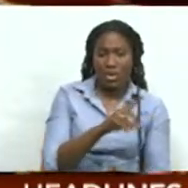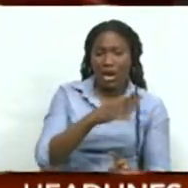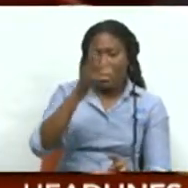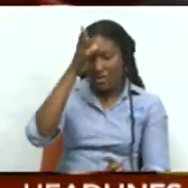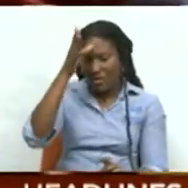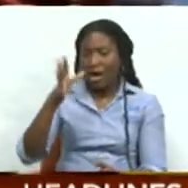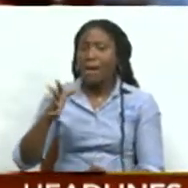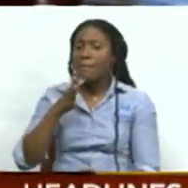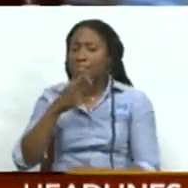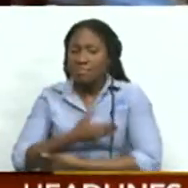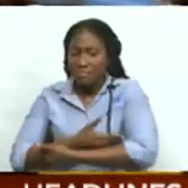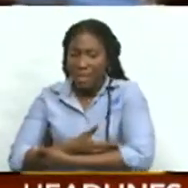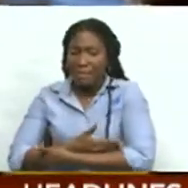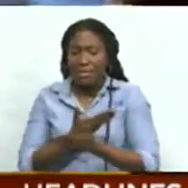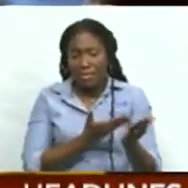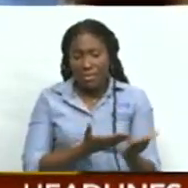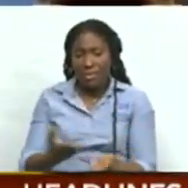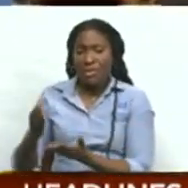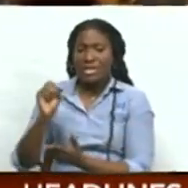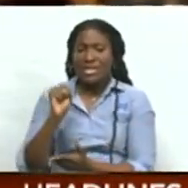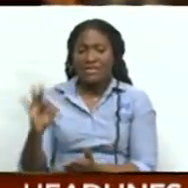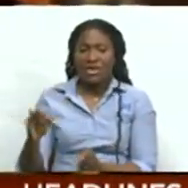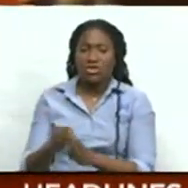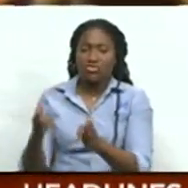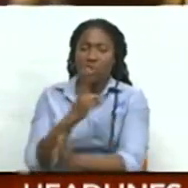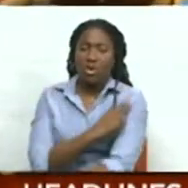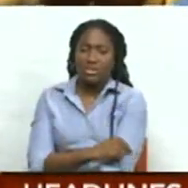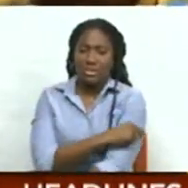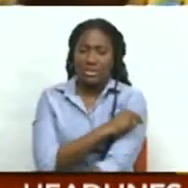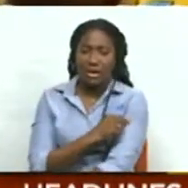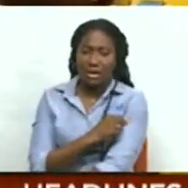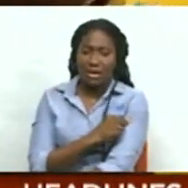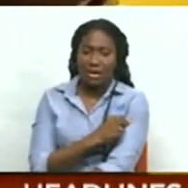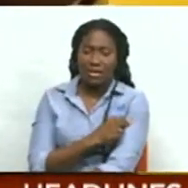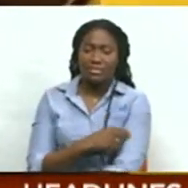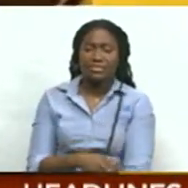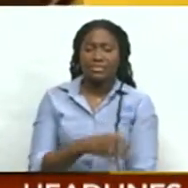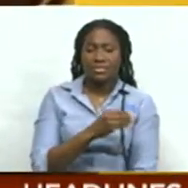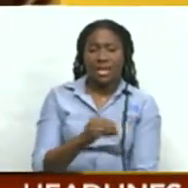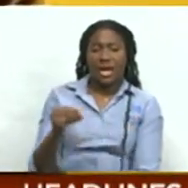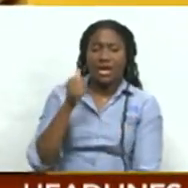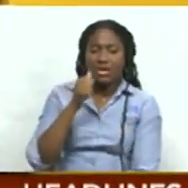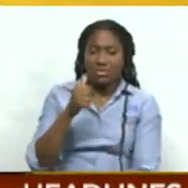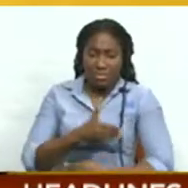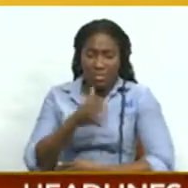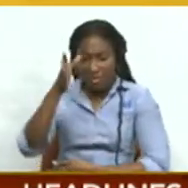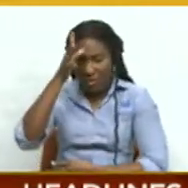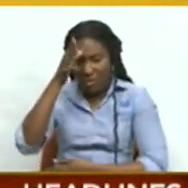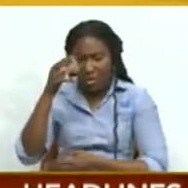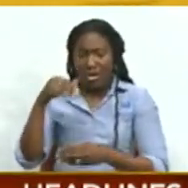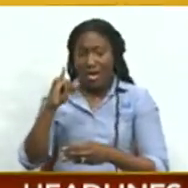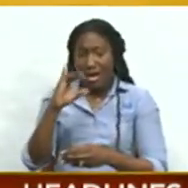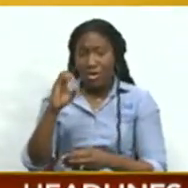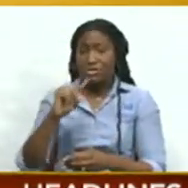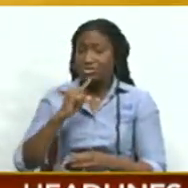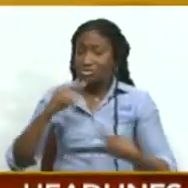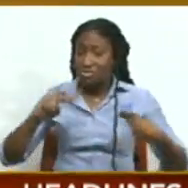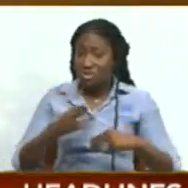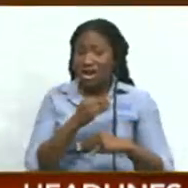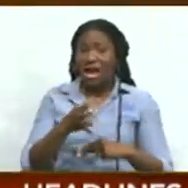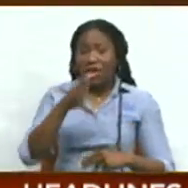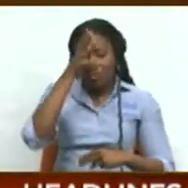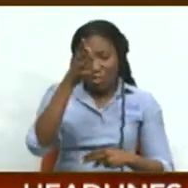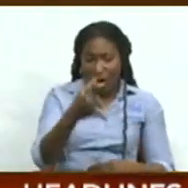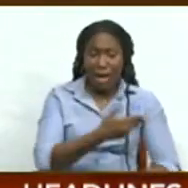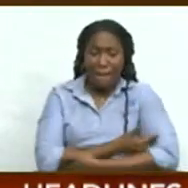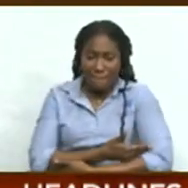baby were taken to the San Fernando General Hospital. Simran's father is warded in the intensive care unit while her mother and baby are said to be